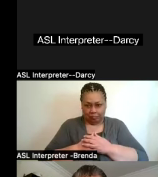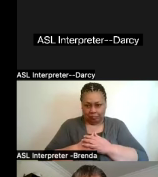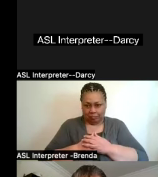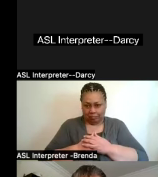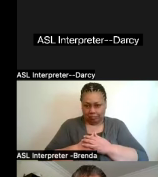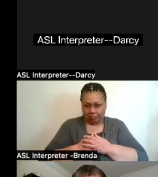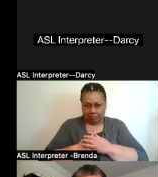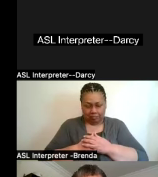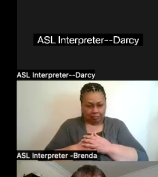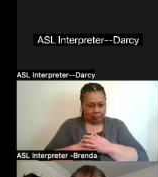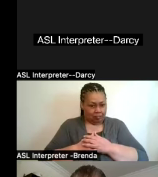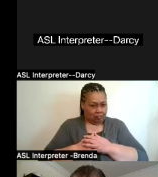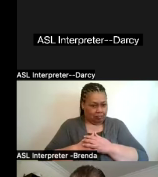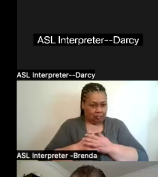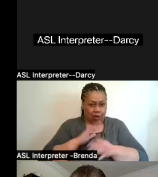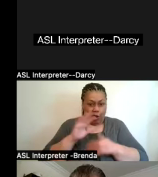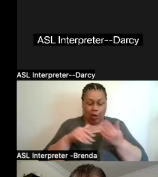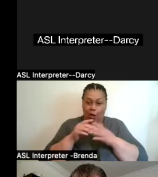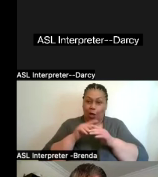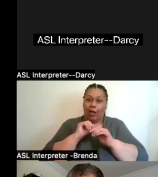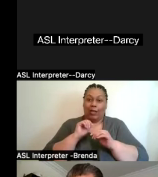And don't everybody reply at once.